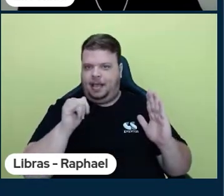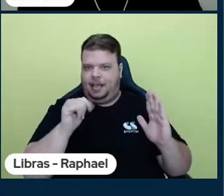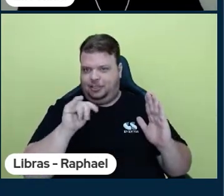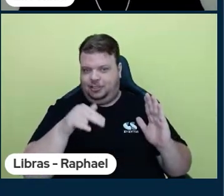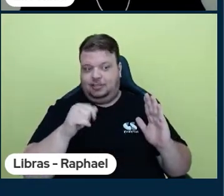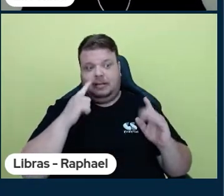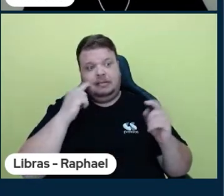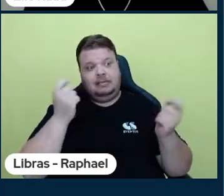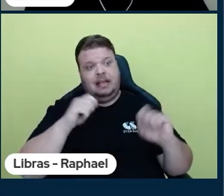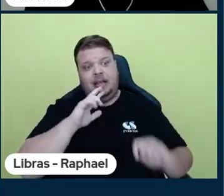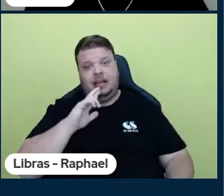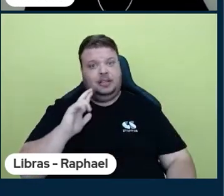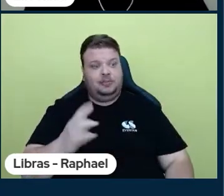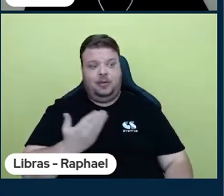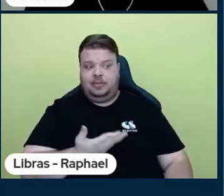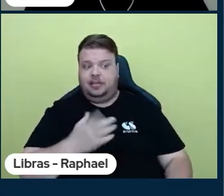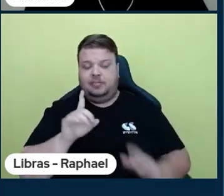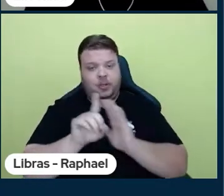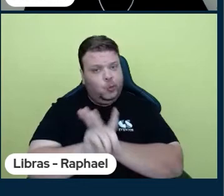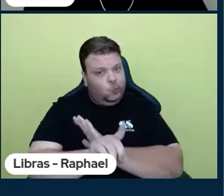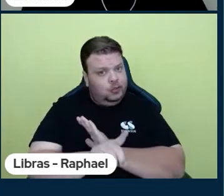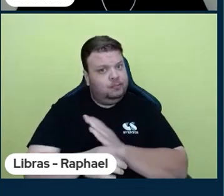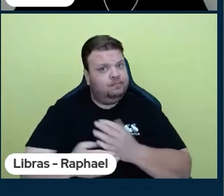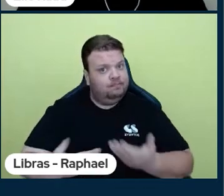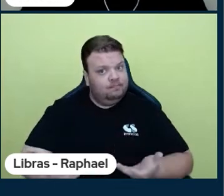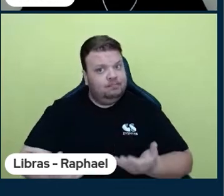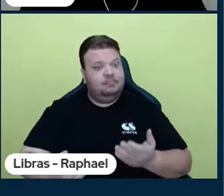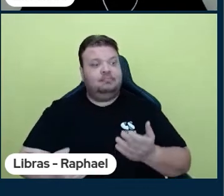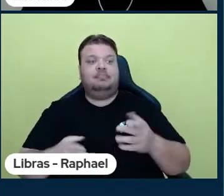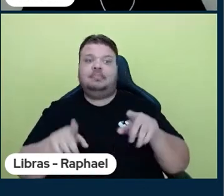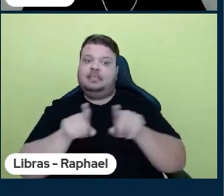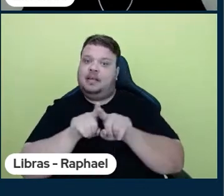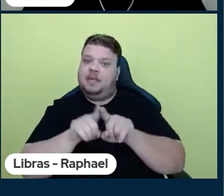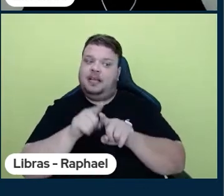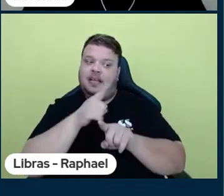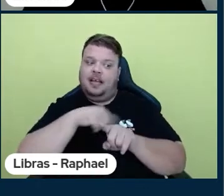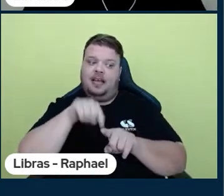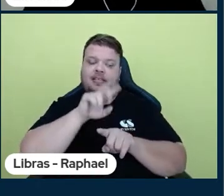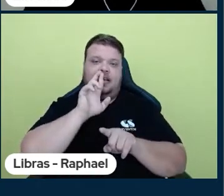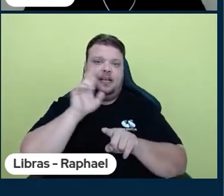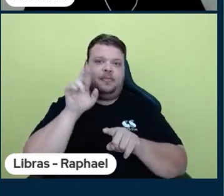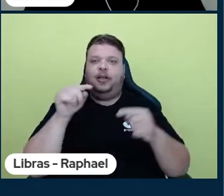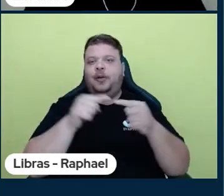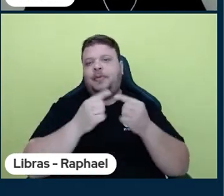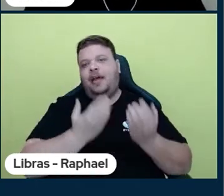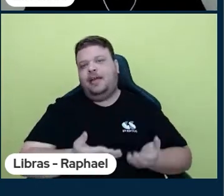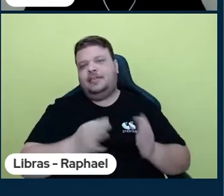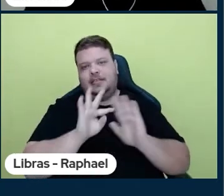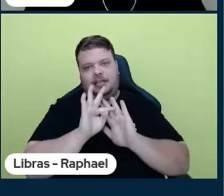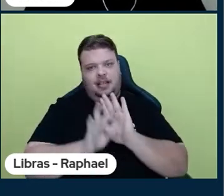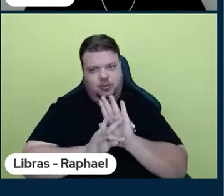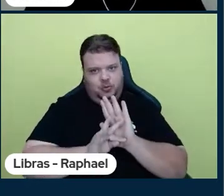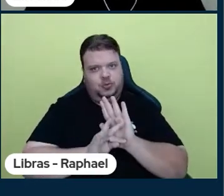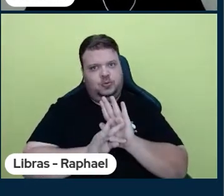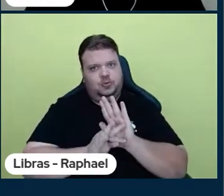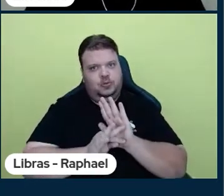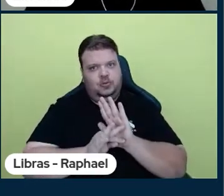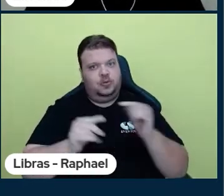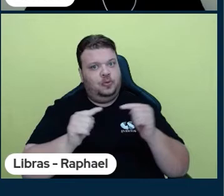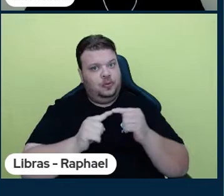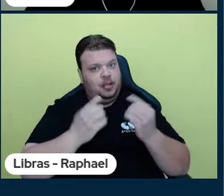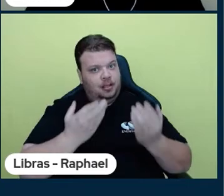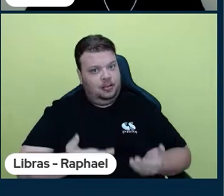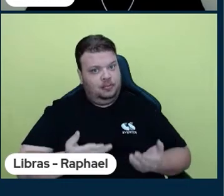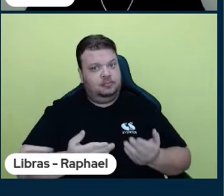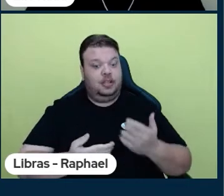So back again to our concrete steps. So building the knowledge graph means we need to leverage the entities and